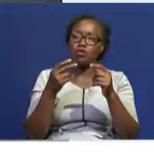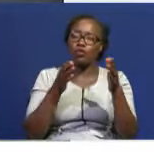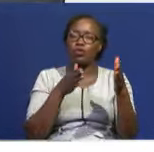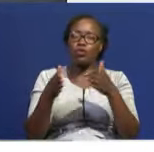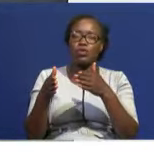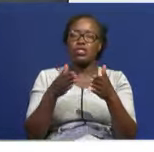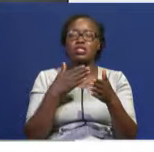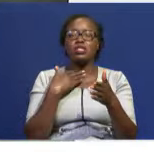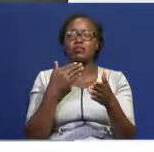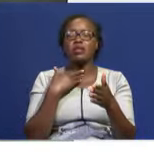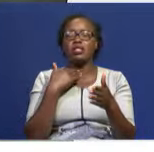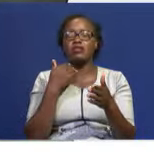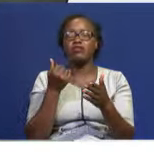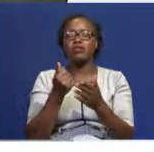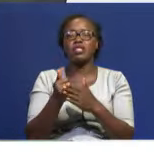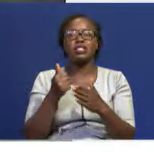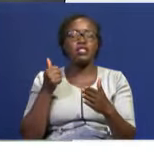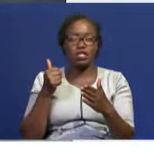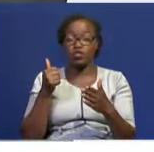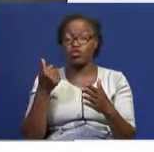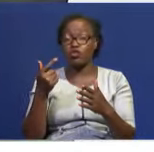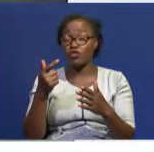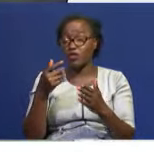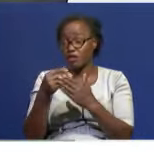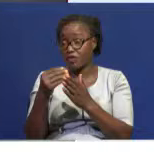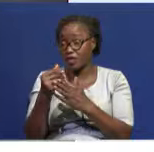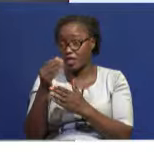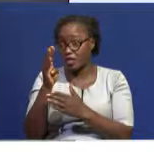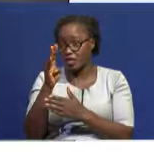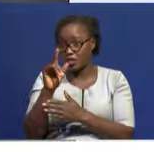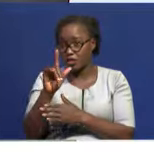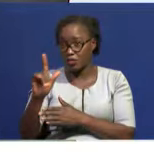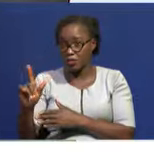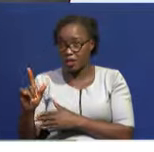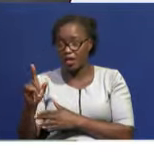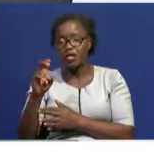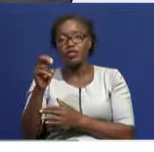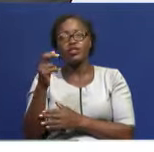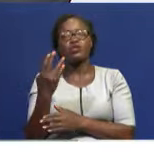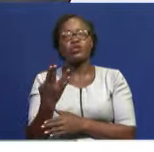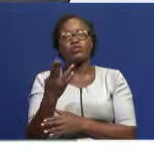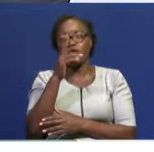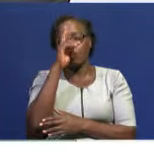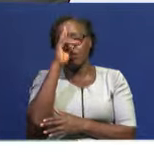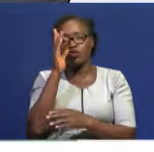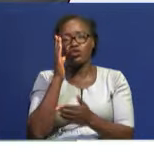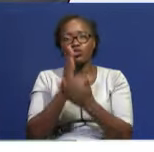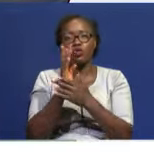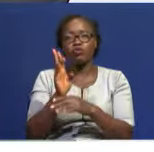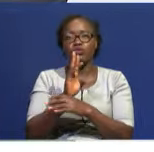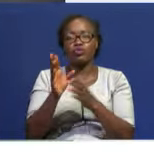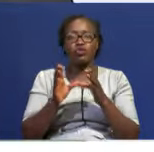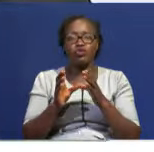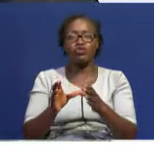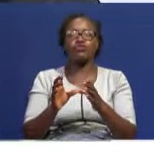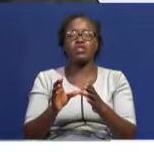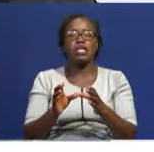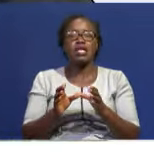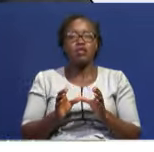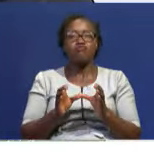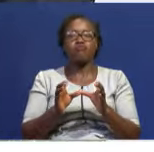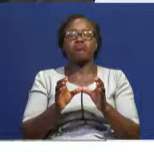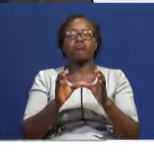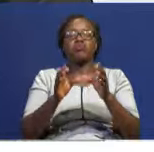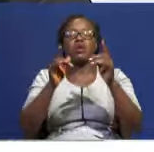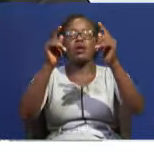streets demanding for the rejection of the finance bill 2024. The leaders were calling on police to stop using excessive force in repulsing